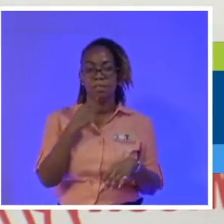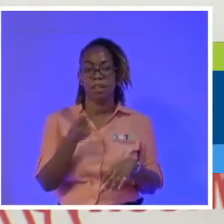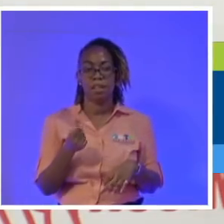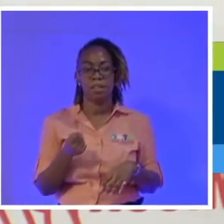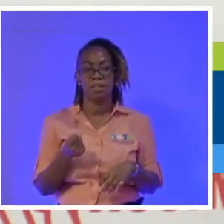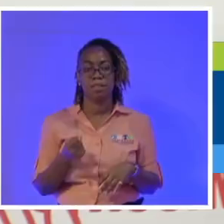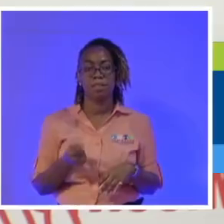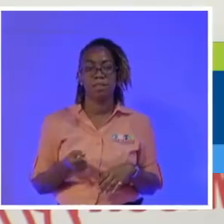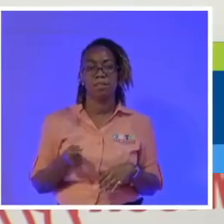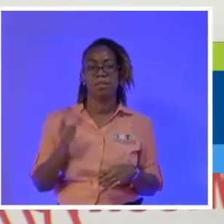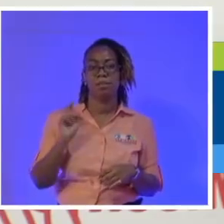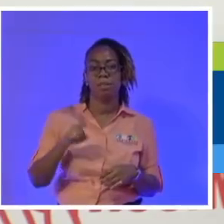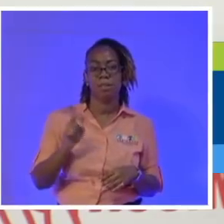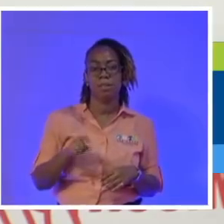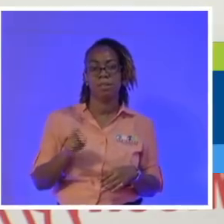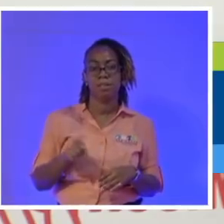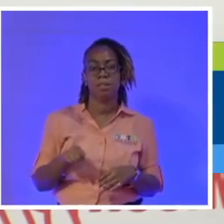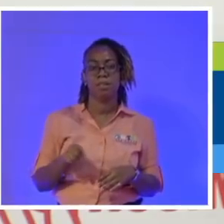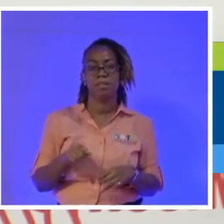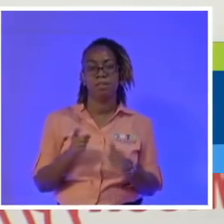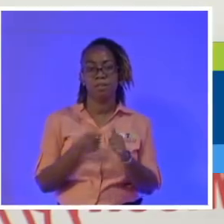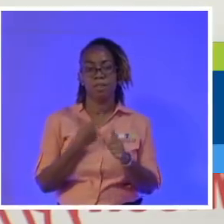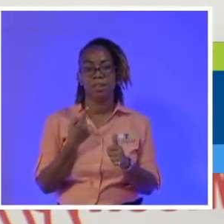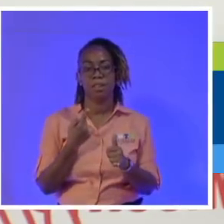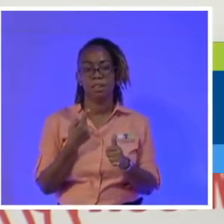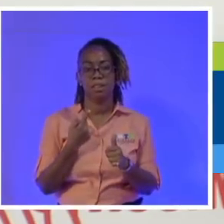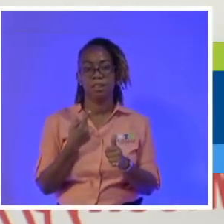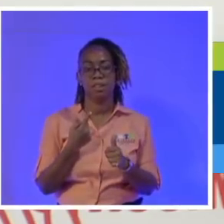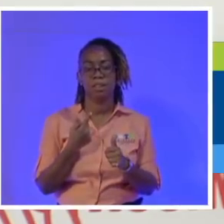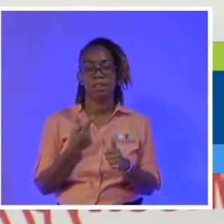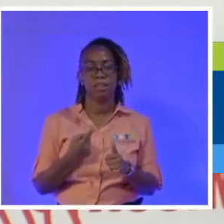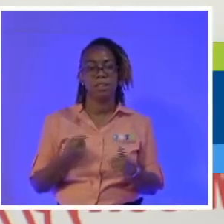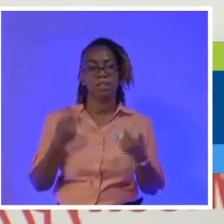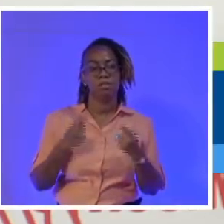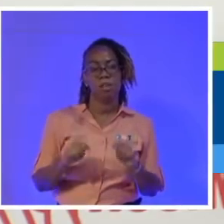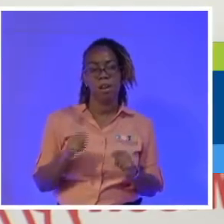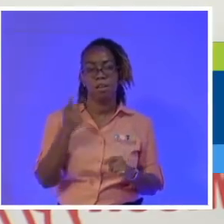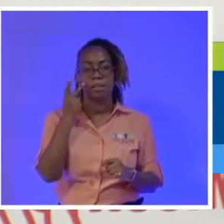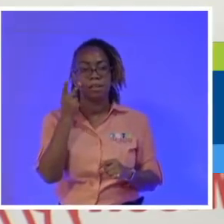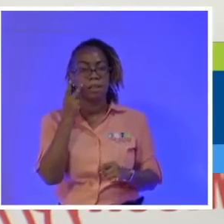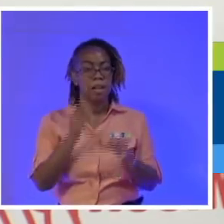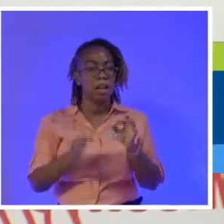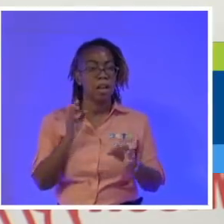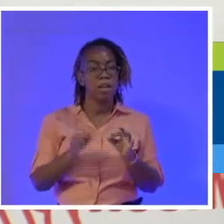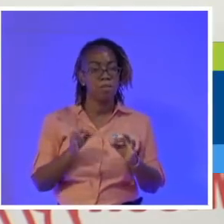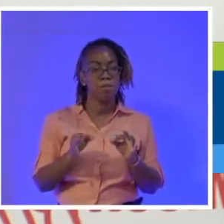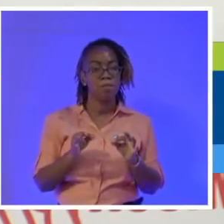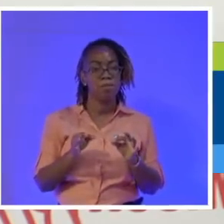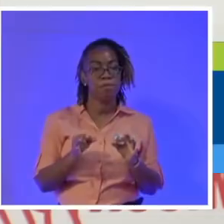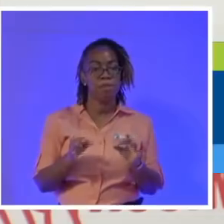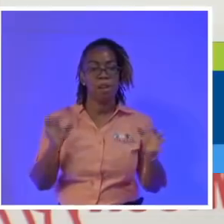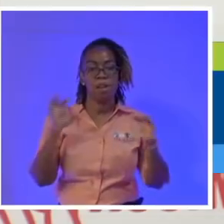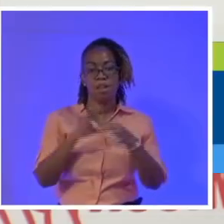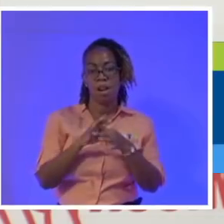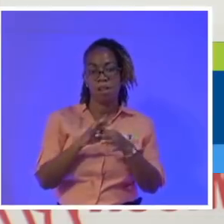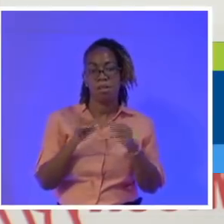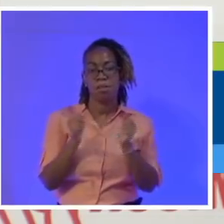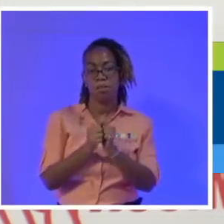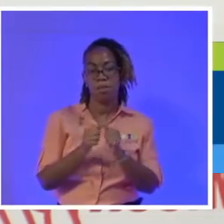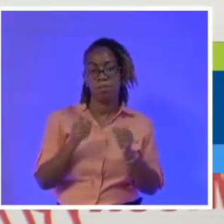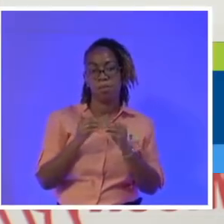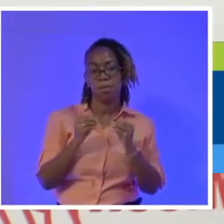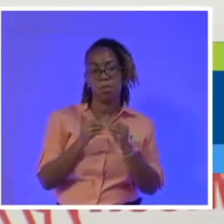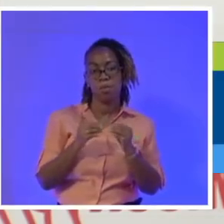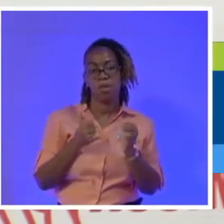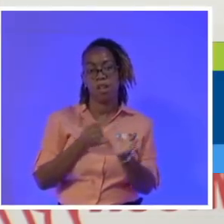be needed in order to establish that causal link would be really some specialist review of the sequence of